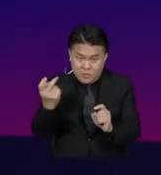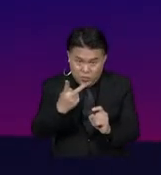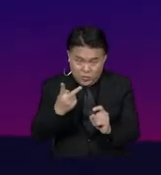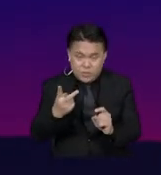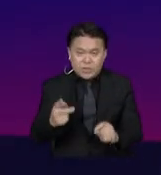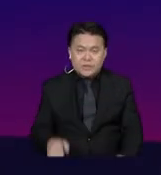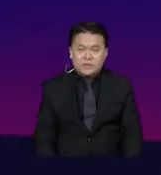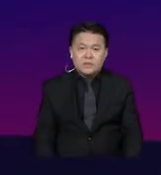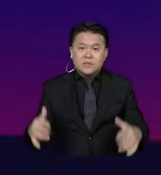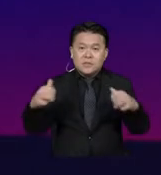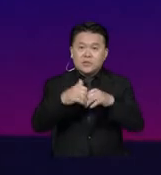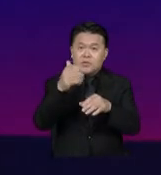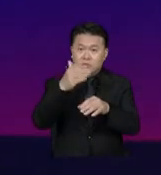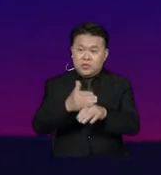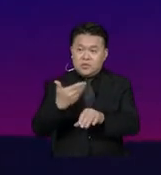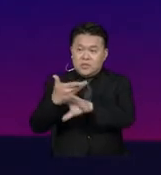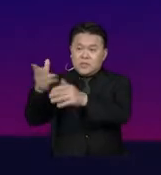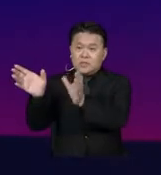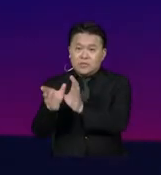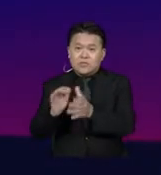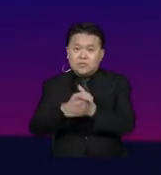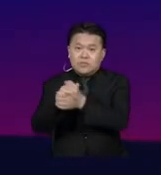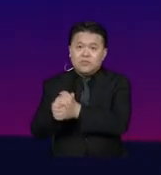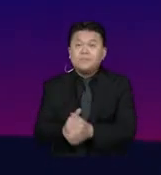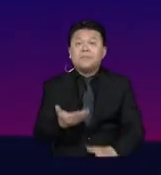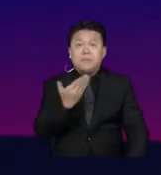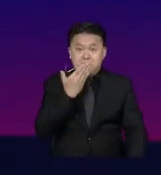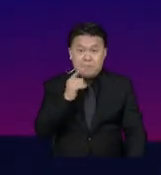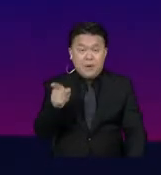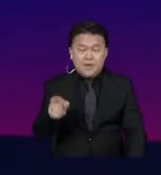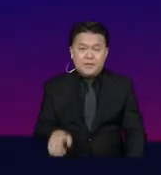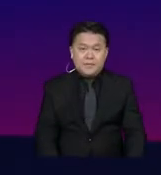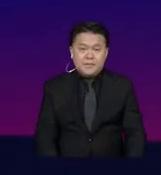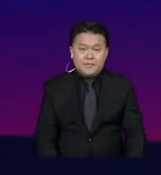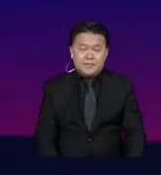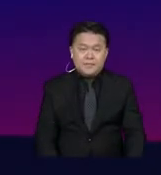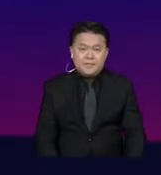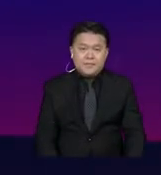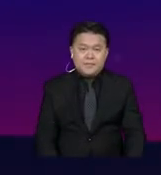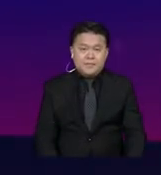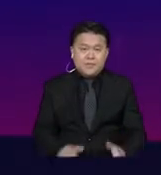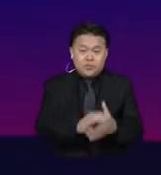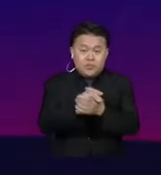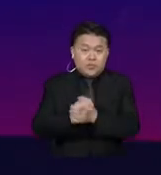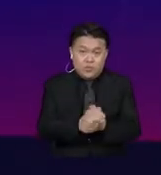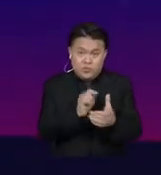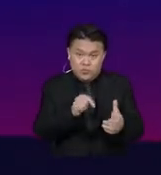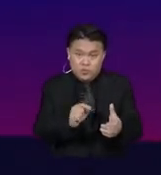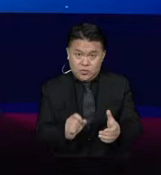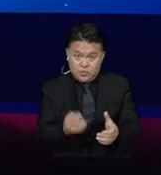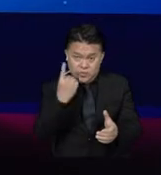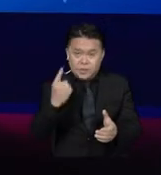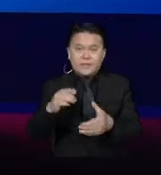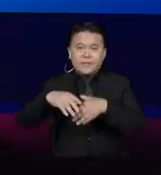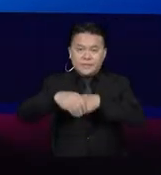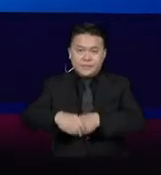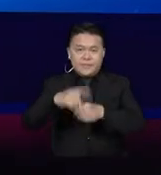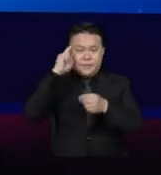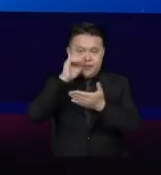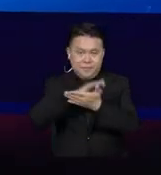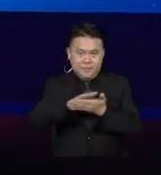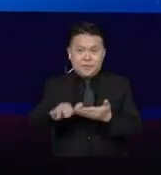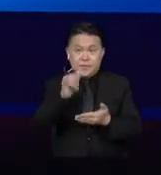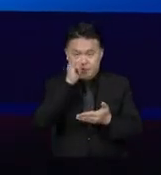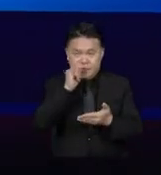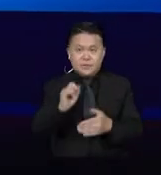war, that those cross-group friendships are the bridges that lead to peace and reconciliation. So again, I